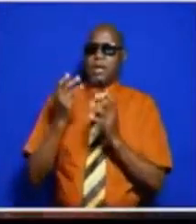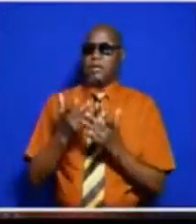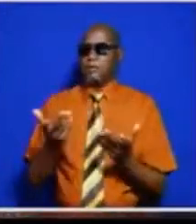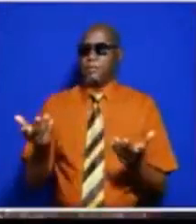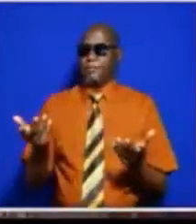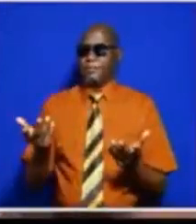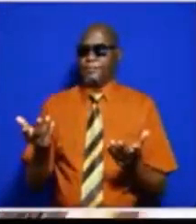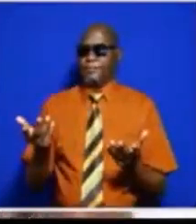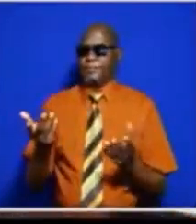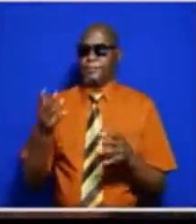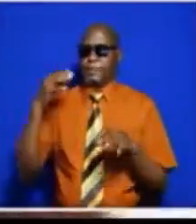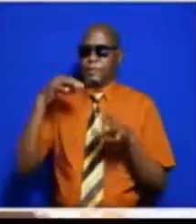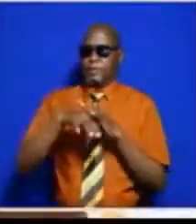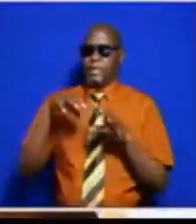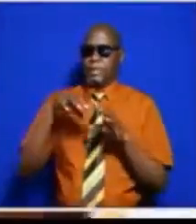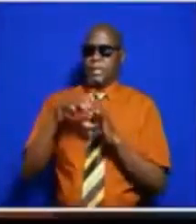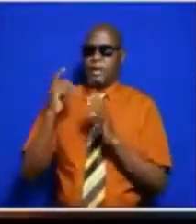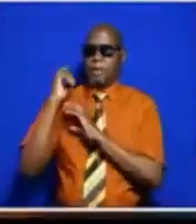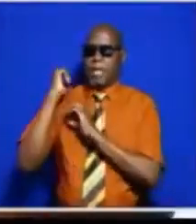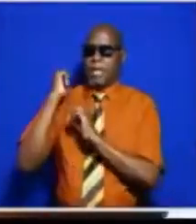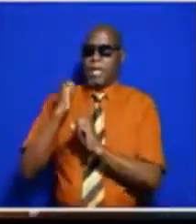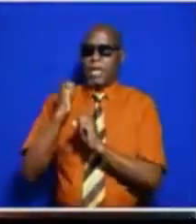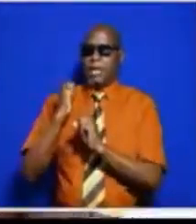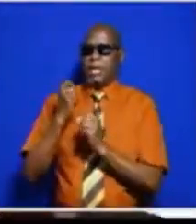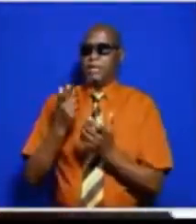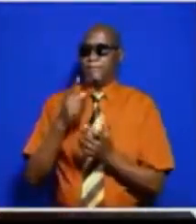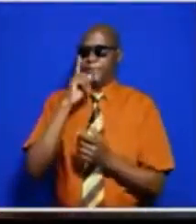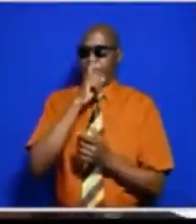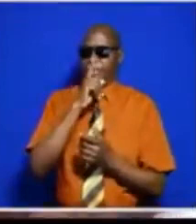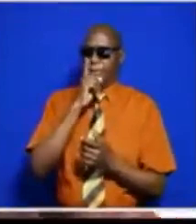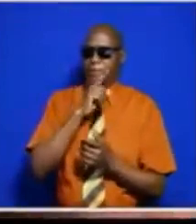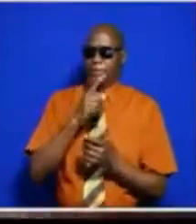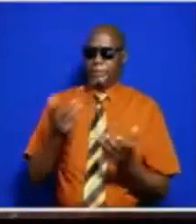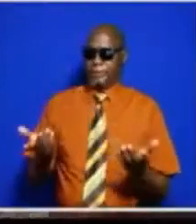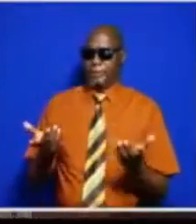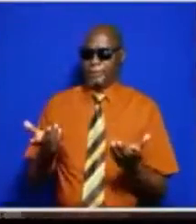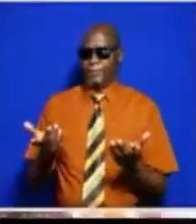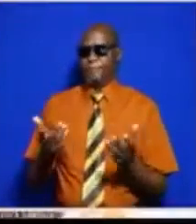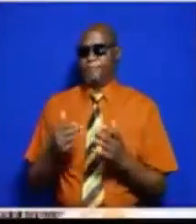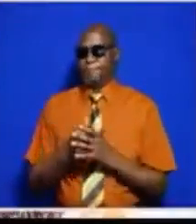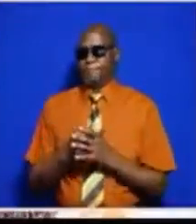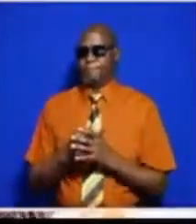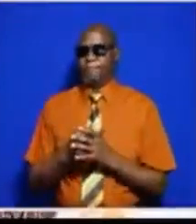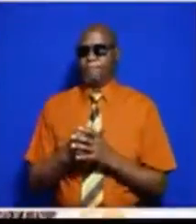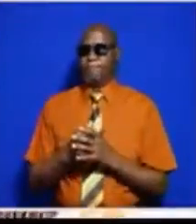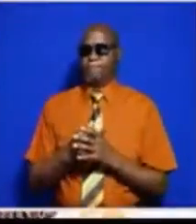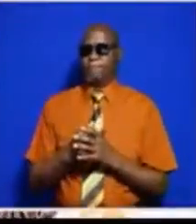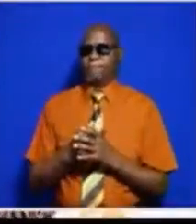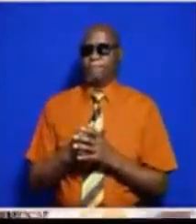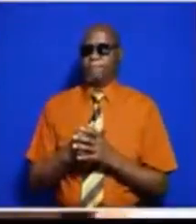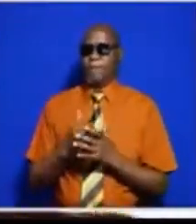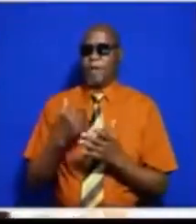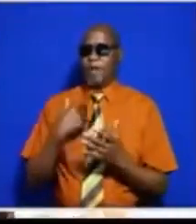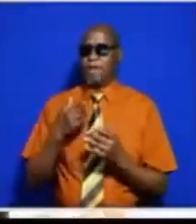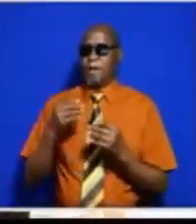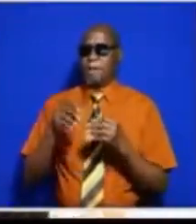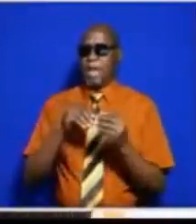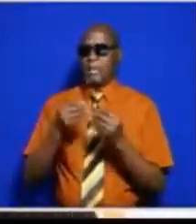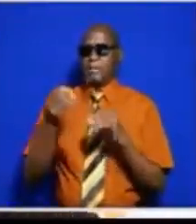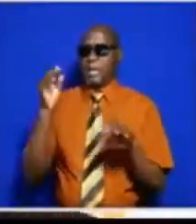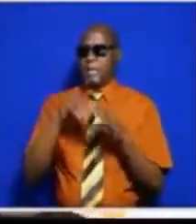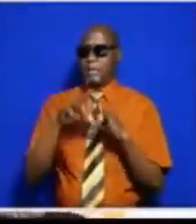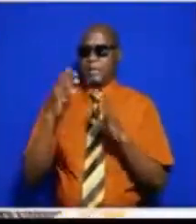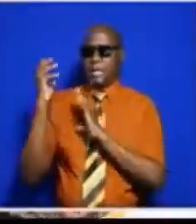many bags, rucksacks. We find them, they are dirty, they are carrying plastics. You see